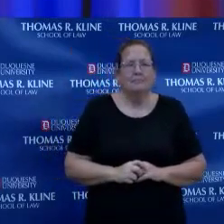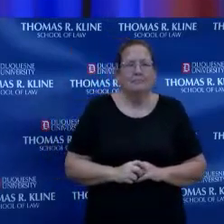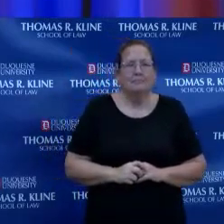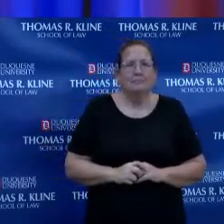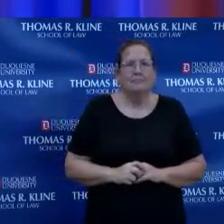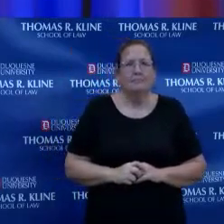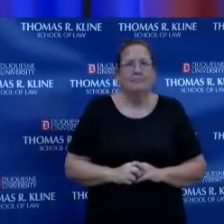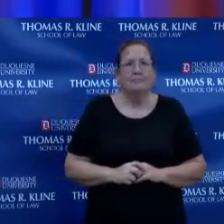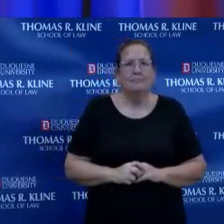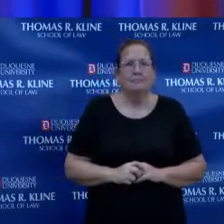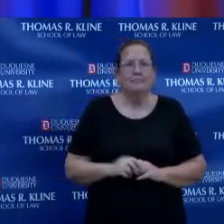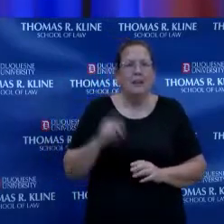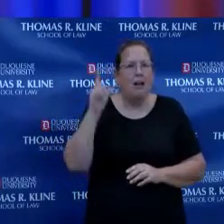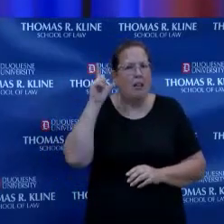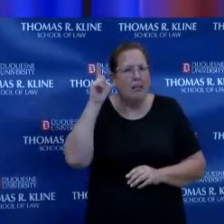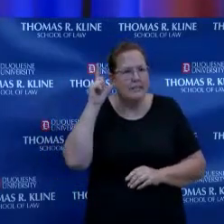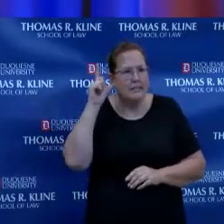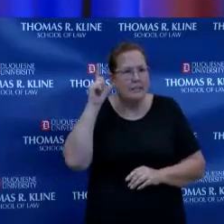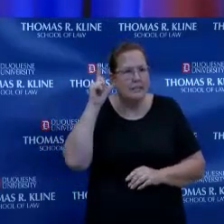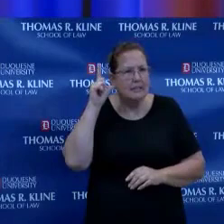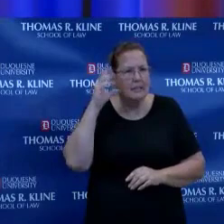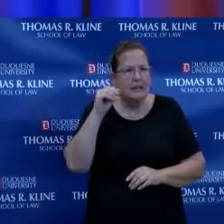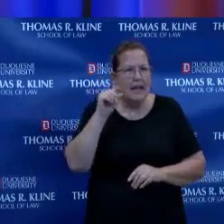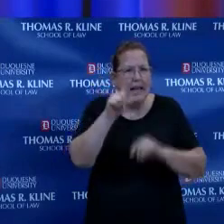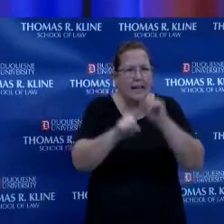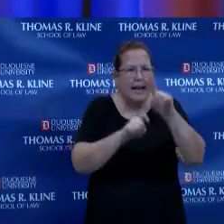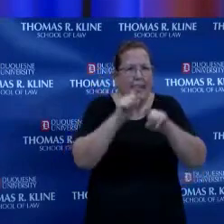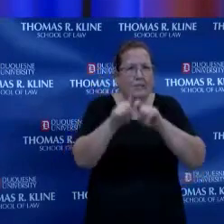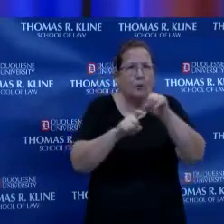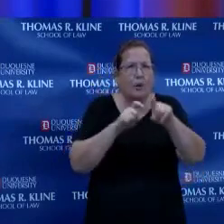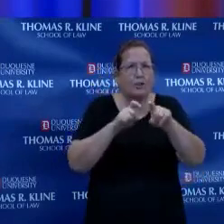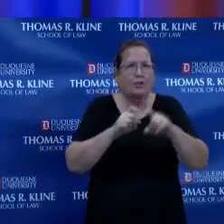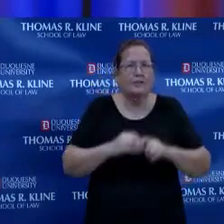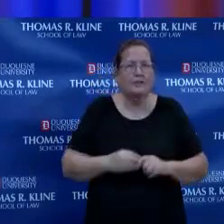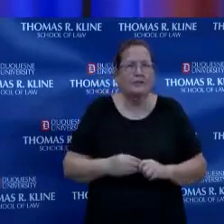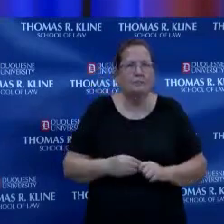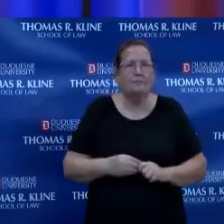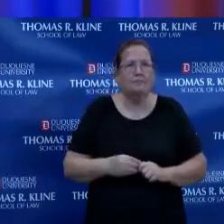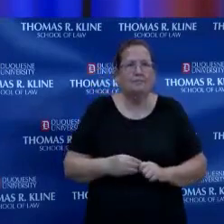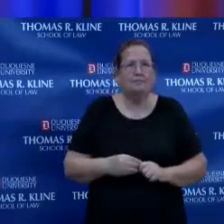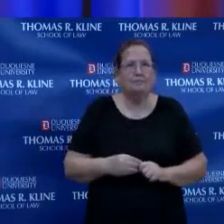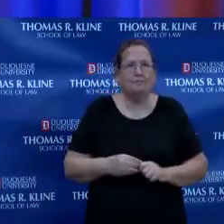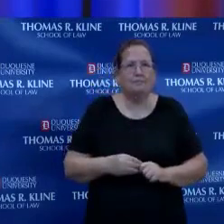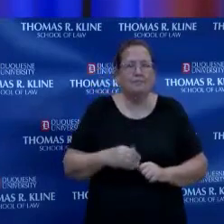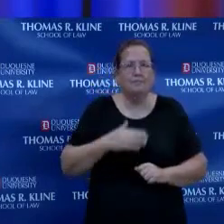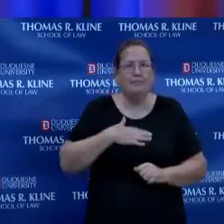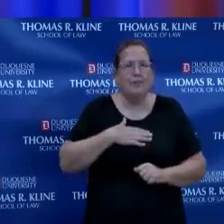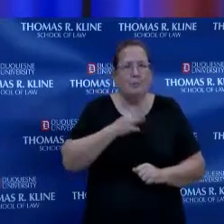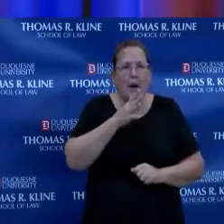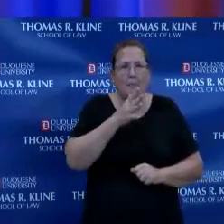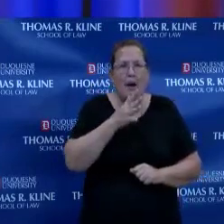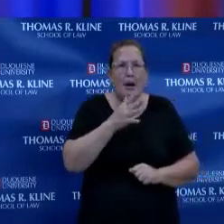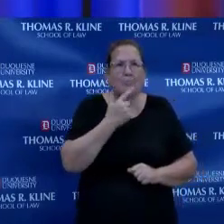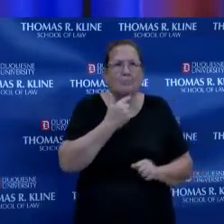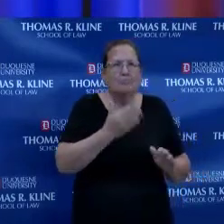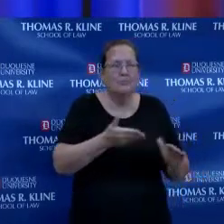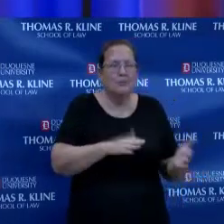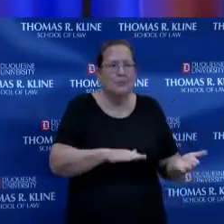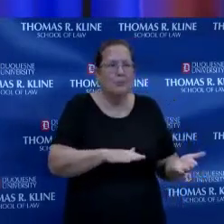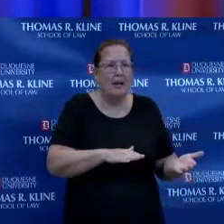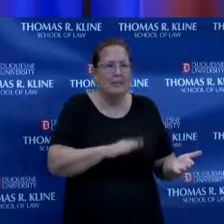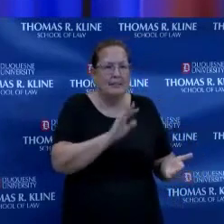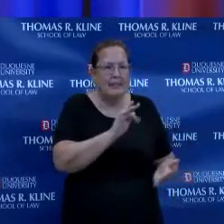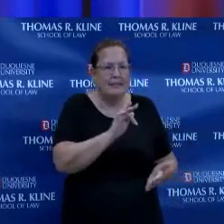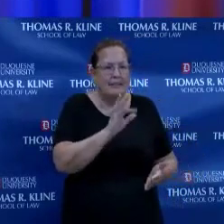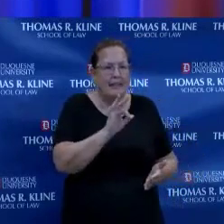Listen and ask questions. My mom, who I lost in 1995, and my dad, who I